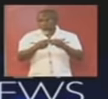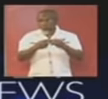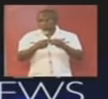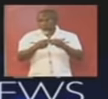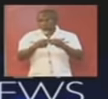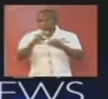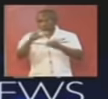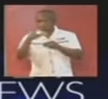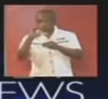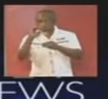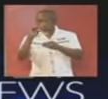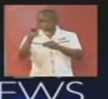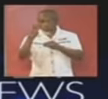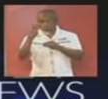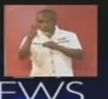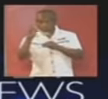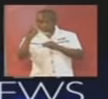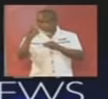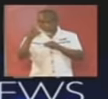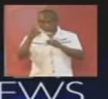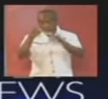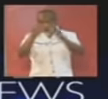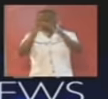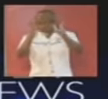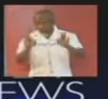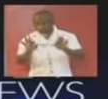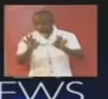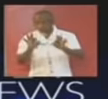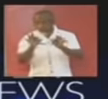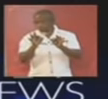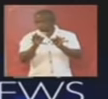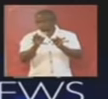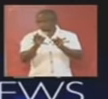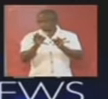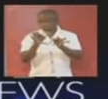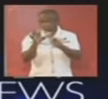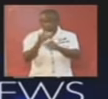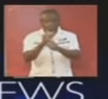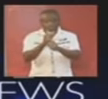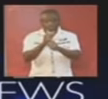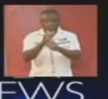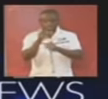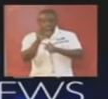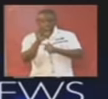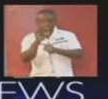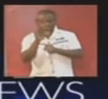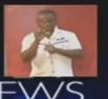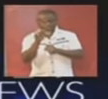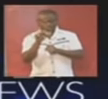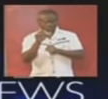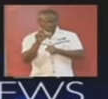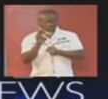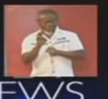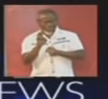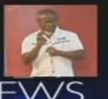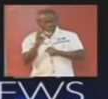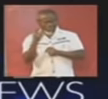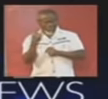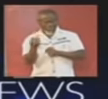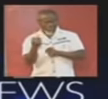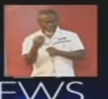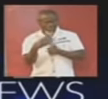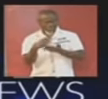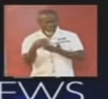Kovacs facility. We have paid, I think, $9.7 million. Would that cover 20% of the